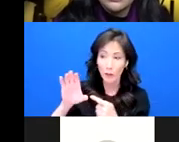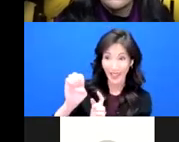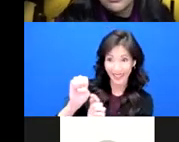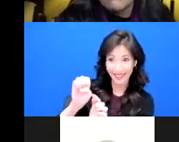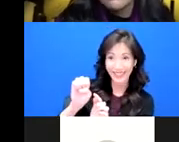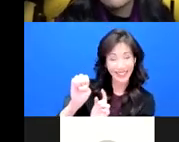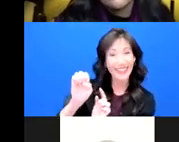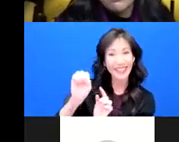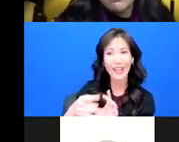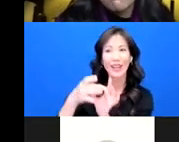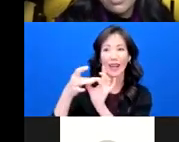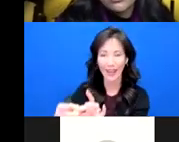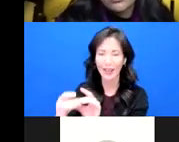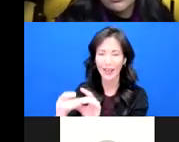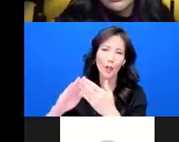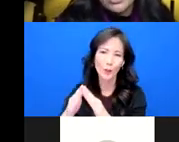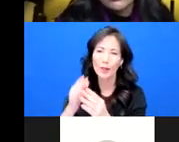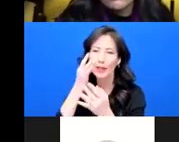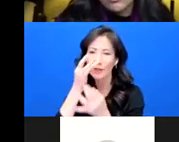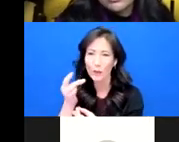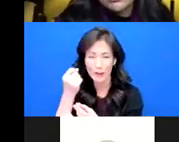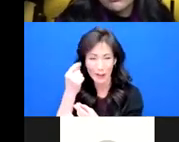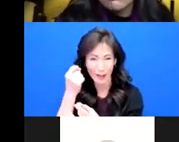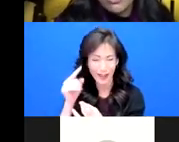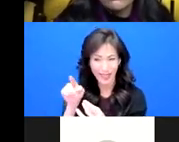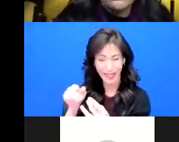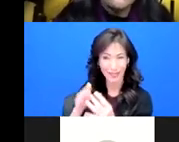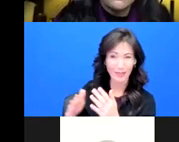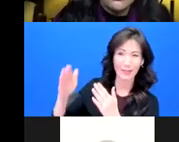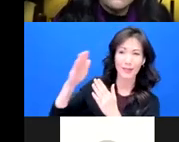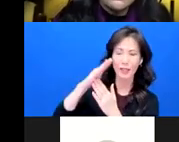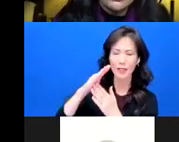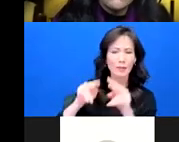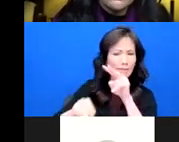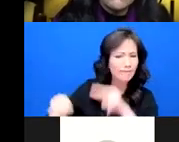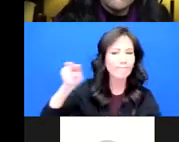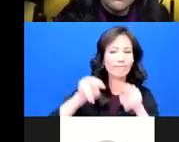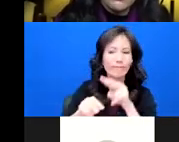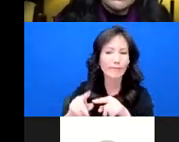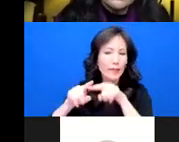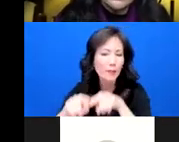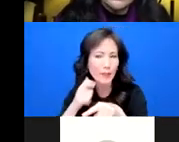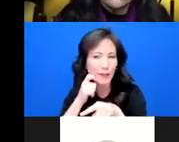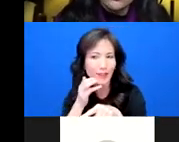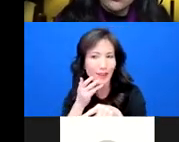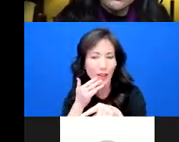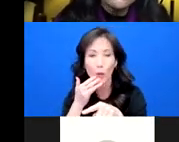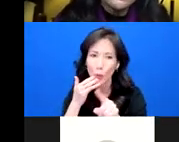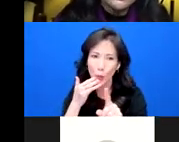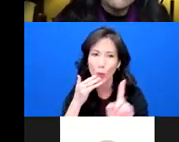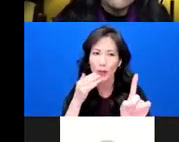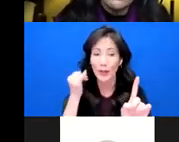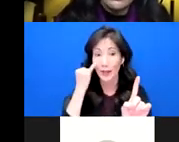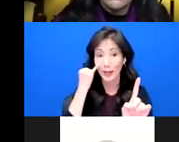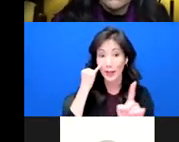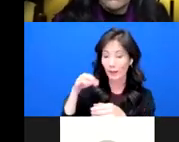interest, it cannot be the predominant factor in drawing district boundaries unless there was a Voting Rights Act Section 2 district,